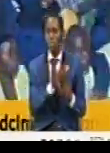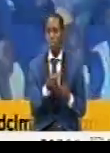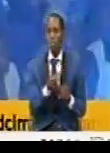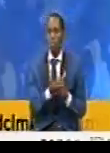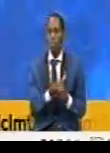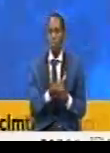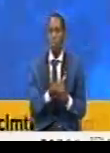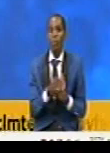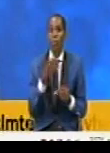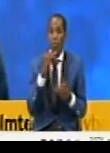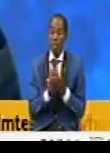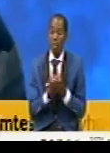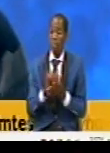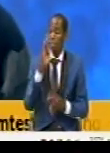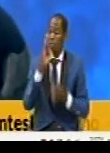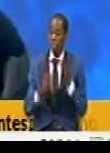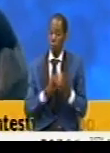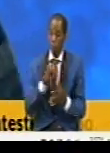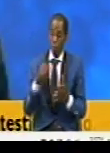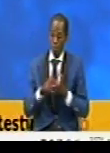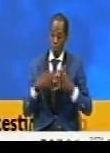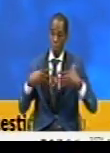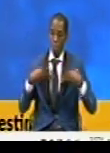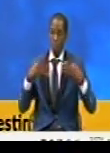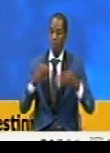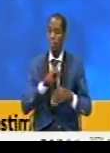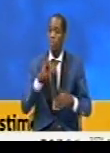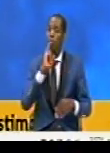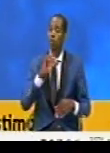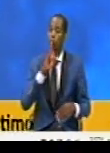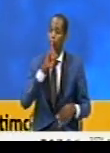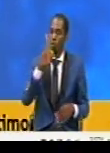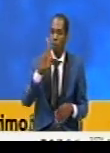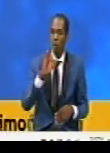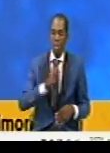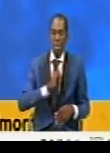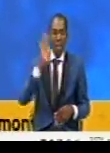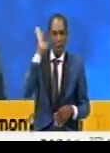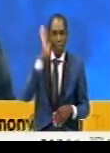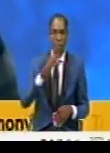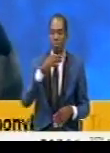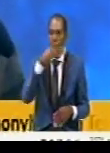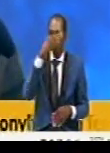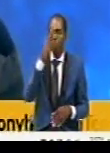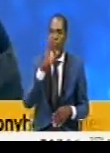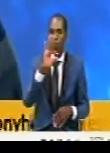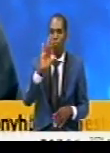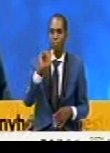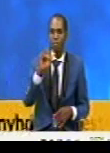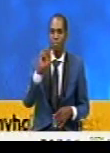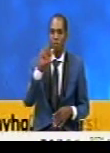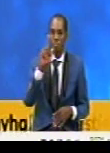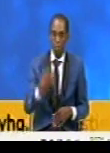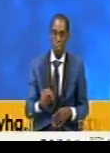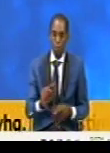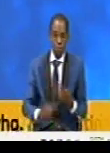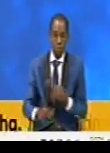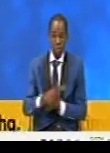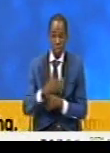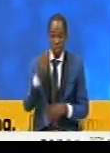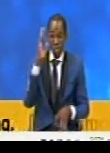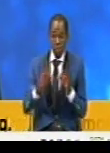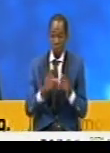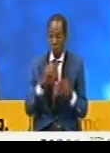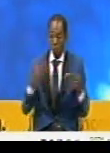As if that was not enough, I said, if this is true, I'm going to fast